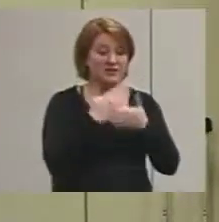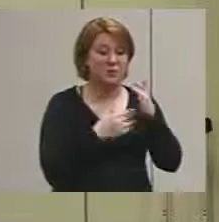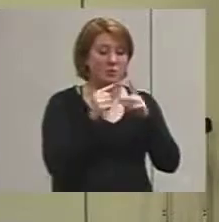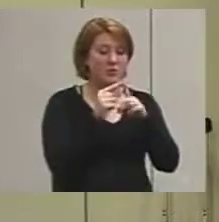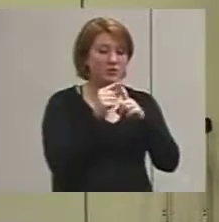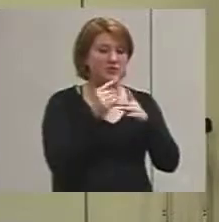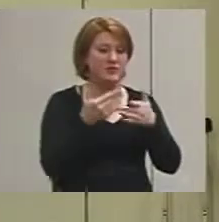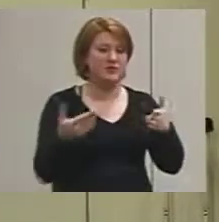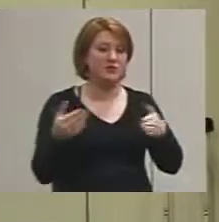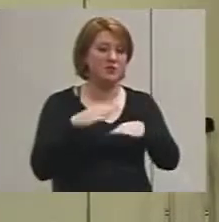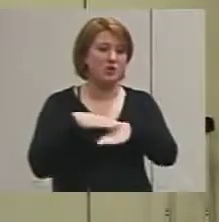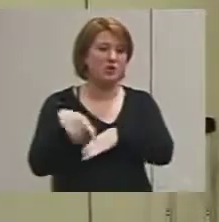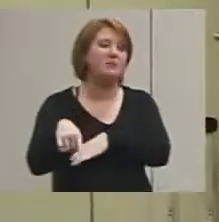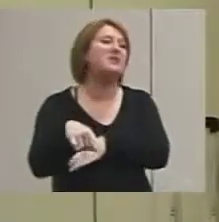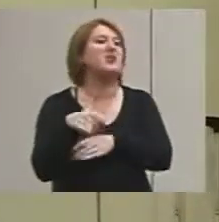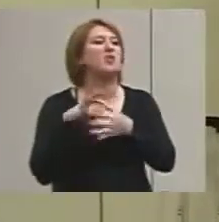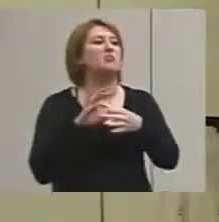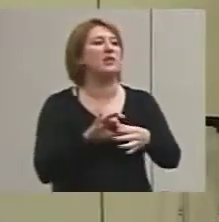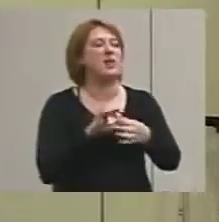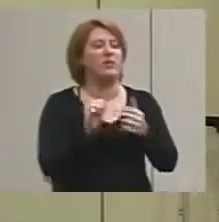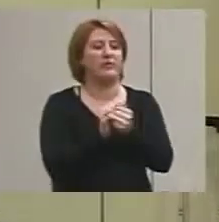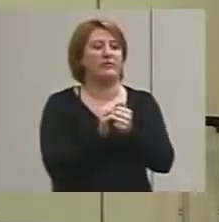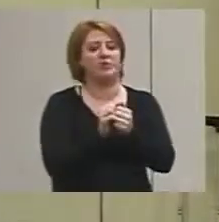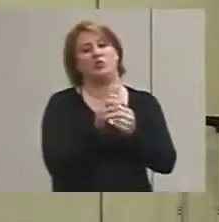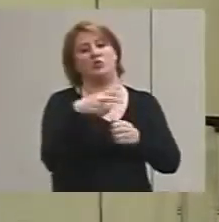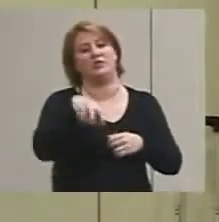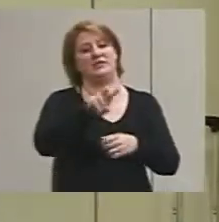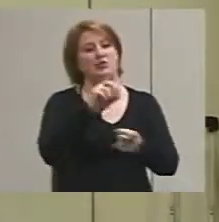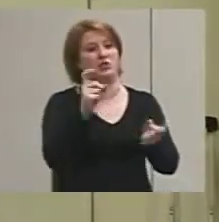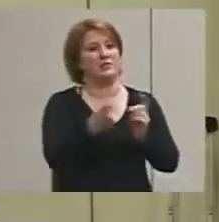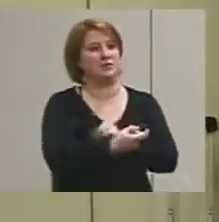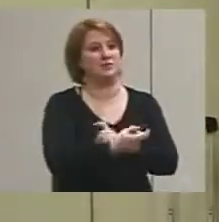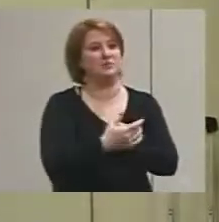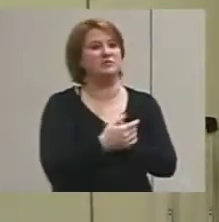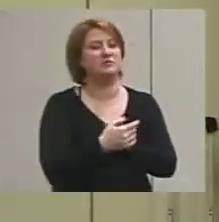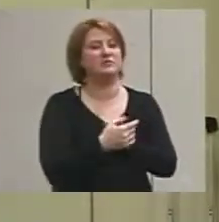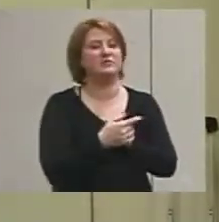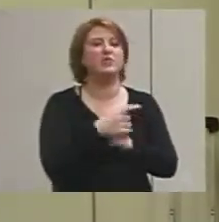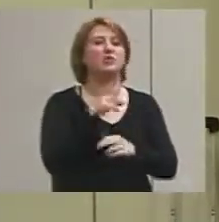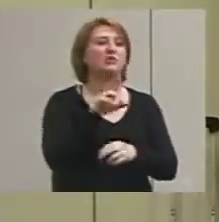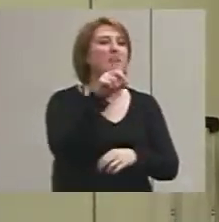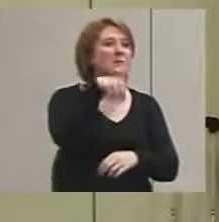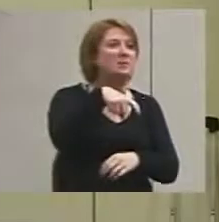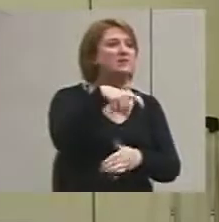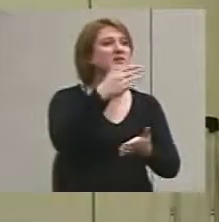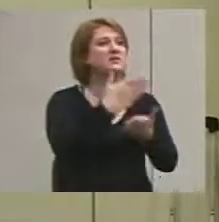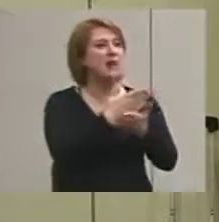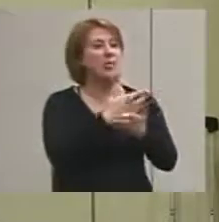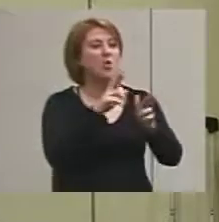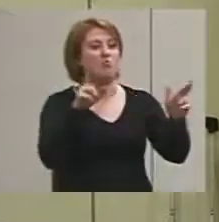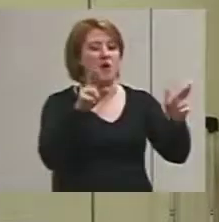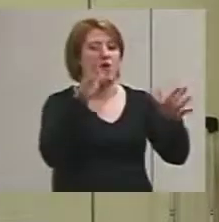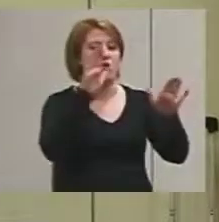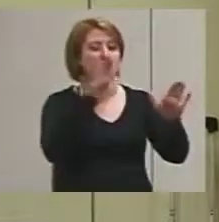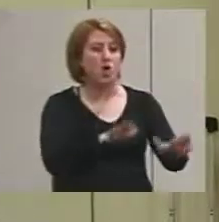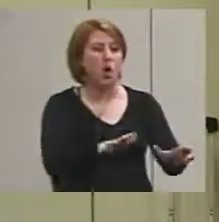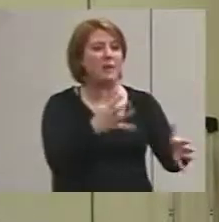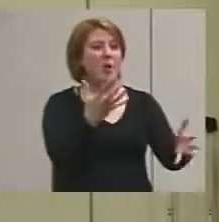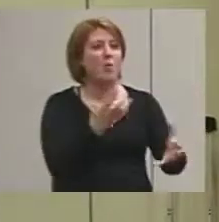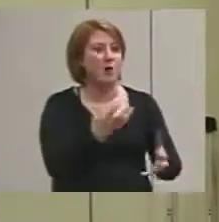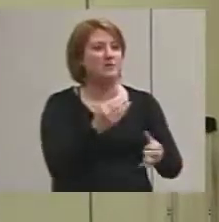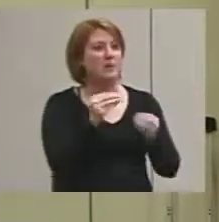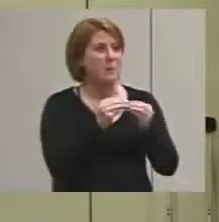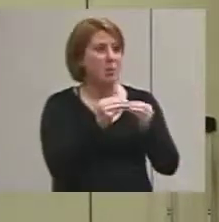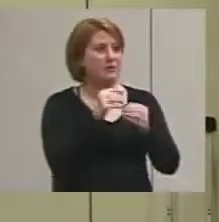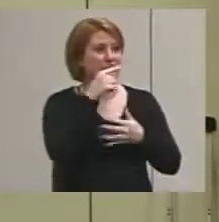things that have to do with transitions where he has trouble, so that they're used: must and stop and ready, calm, I want, and more, as